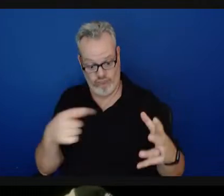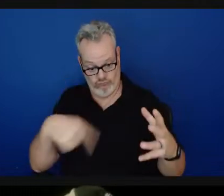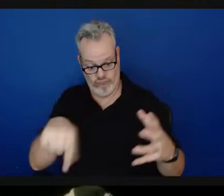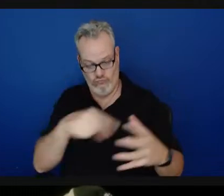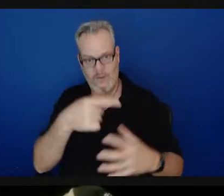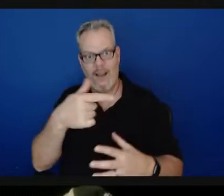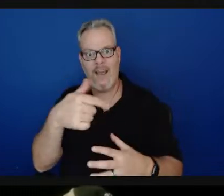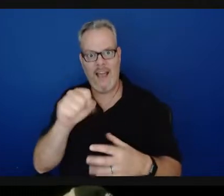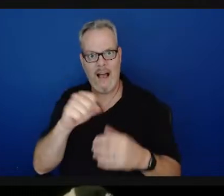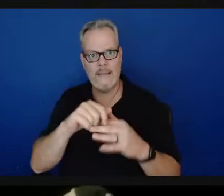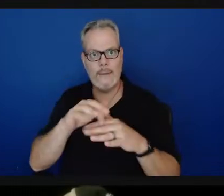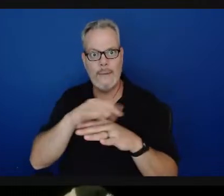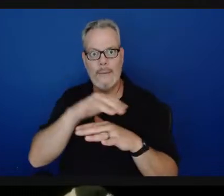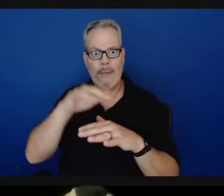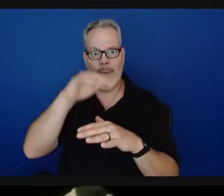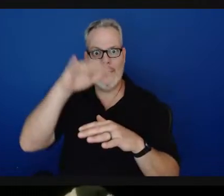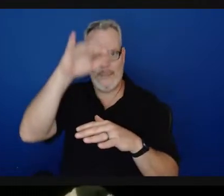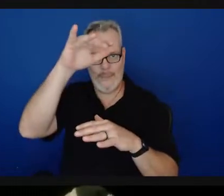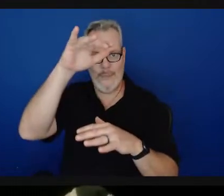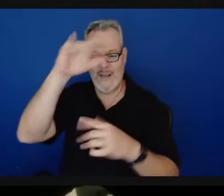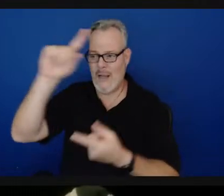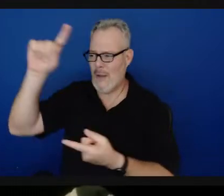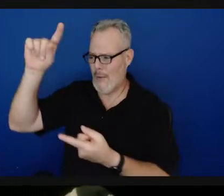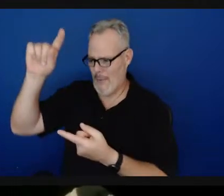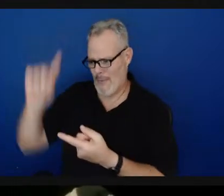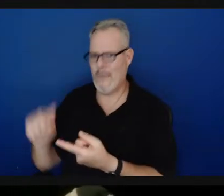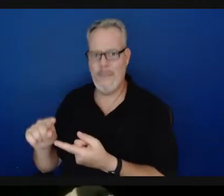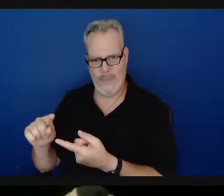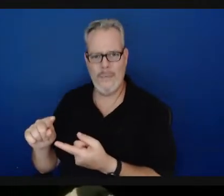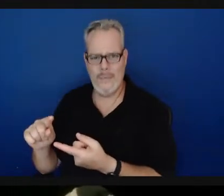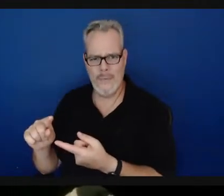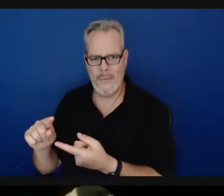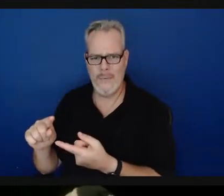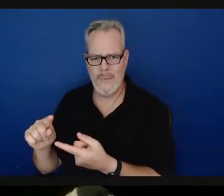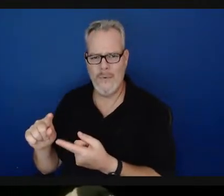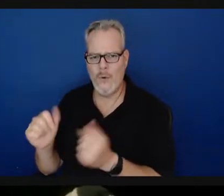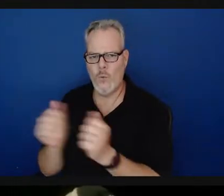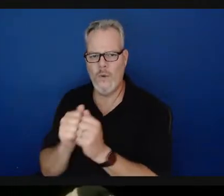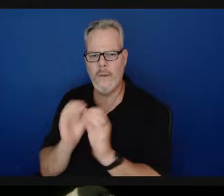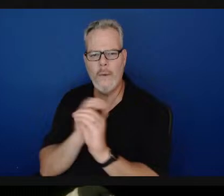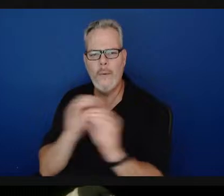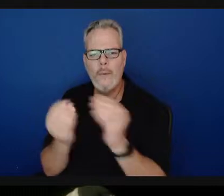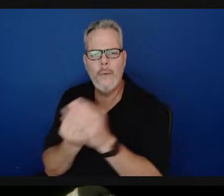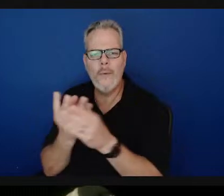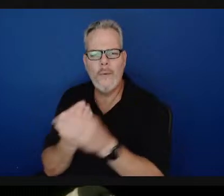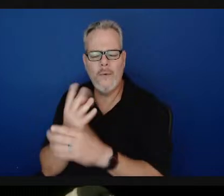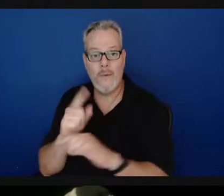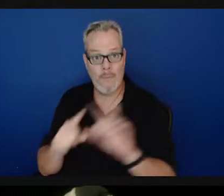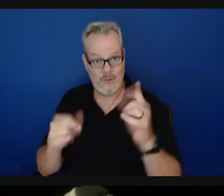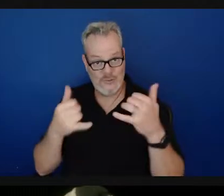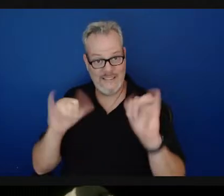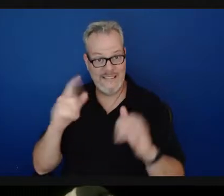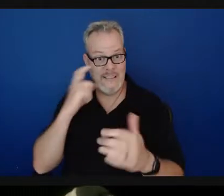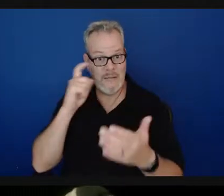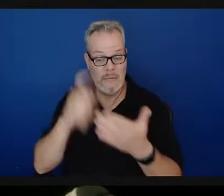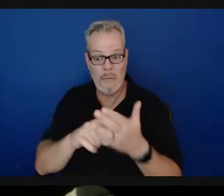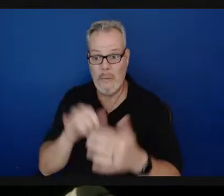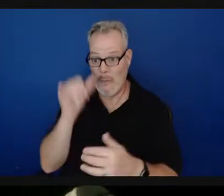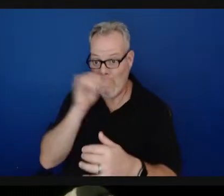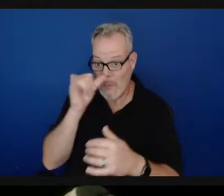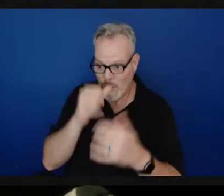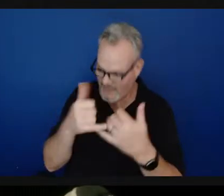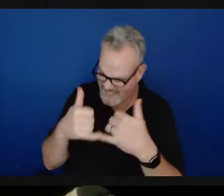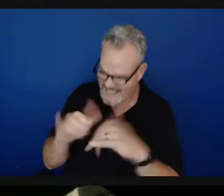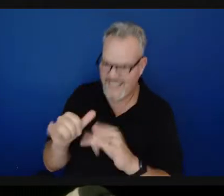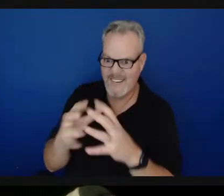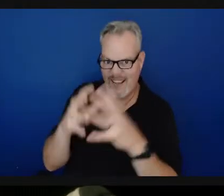out. So it's reduced quite a bit since the lava stopped coming out, but imagine that there's still quite a bit, and the current slack winds